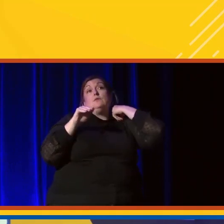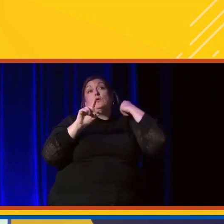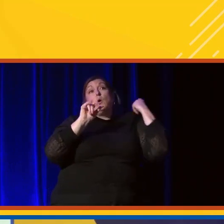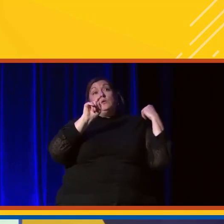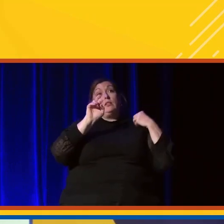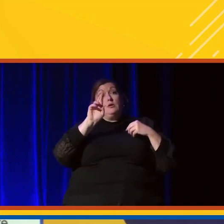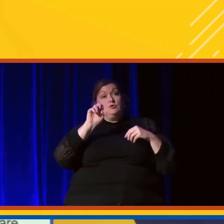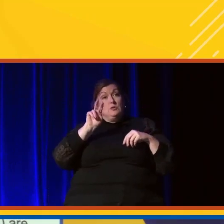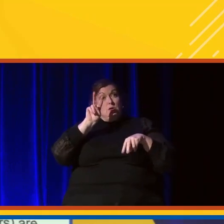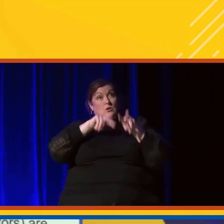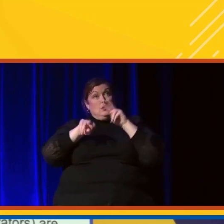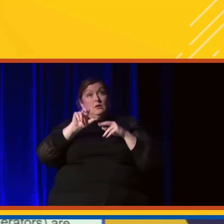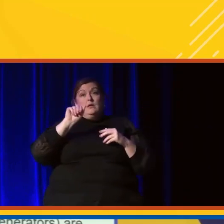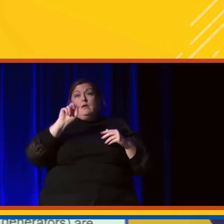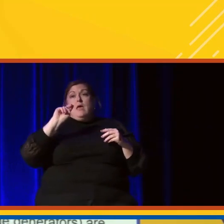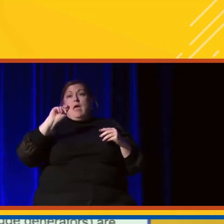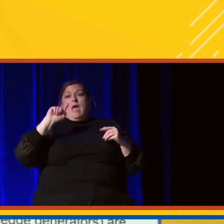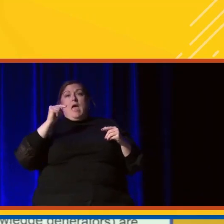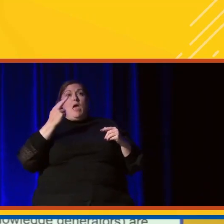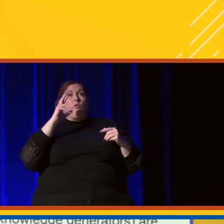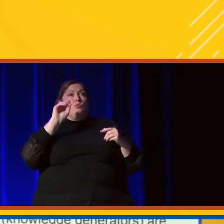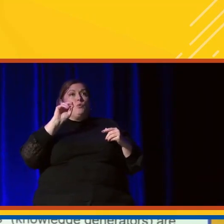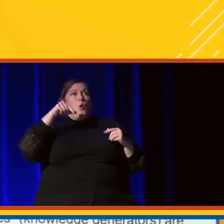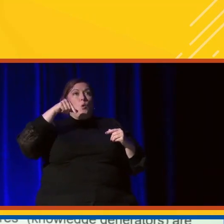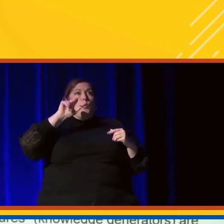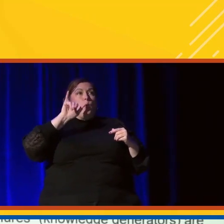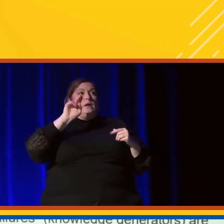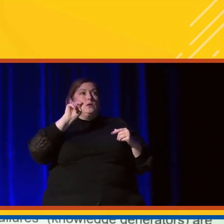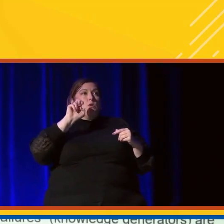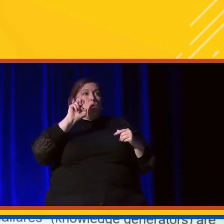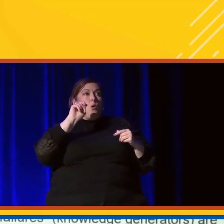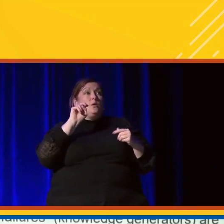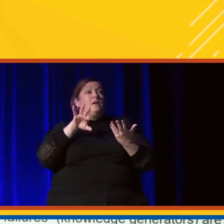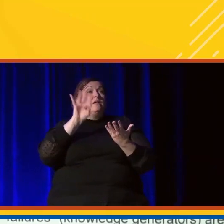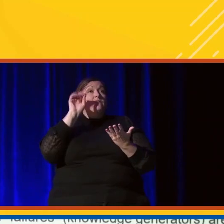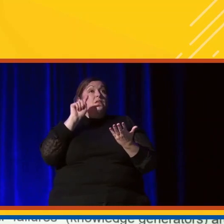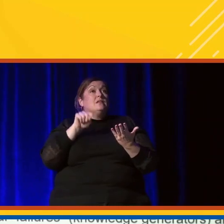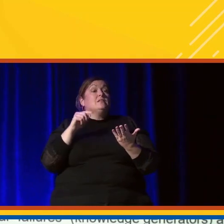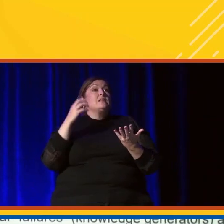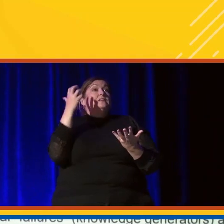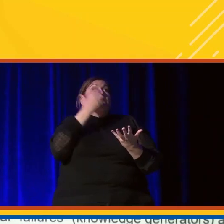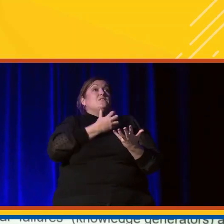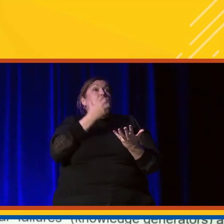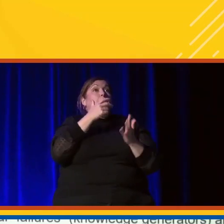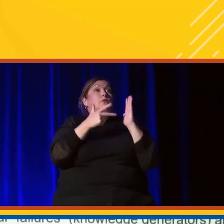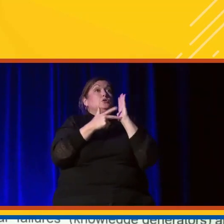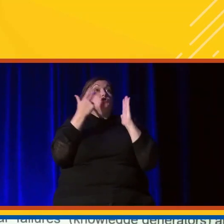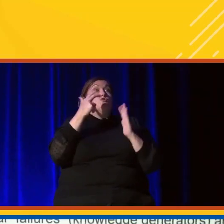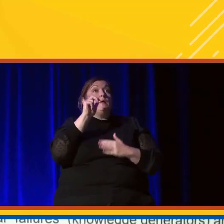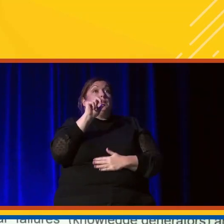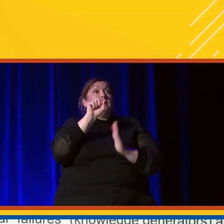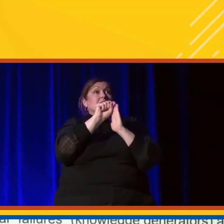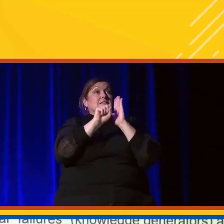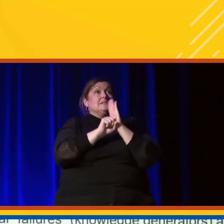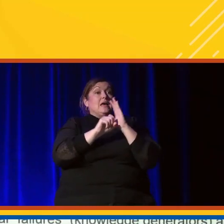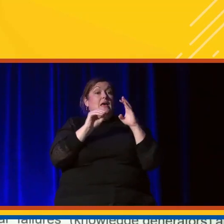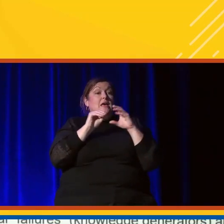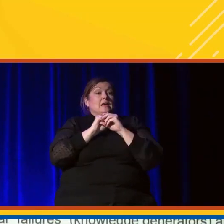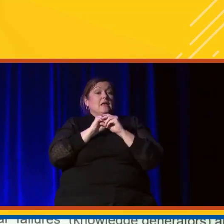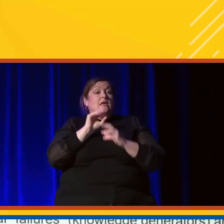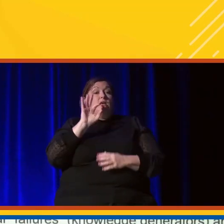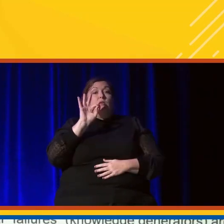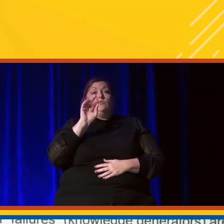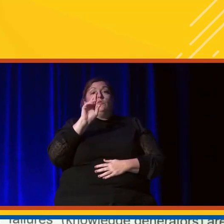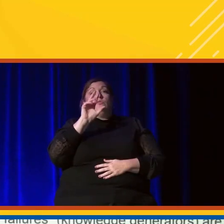and you look at this anthraquinone, which it had not seen before, you find out that this is actually a fabulous triplet state quencher in the fluorescent